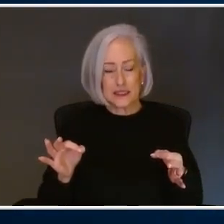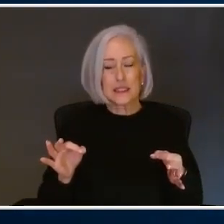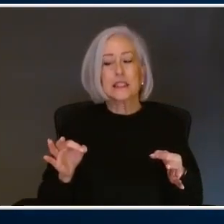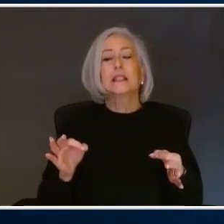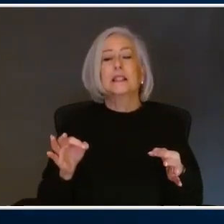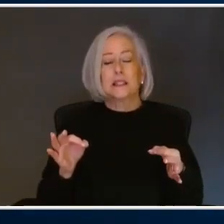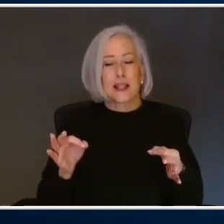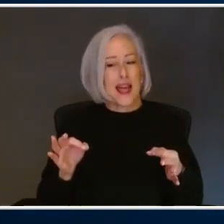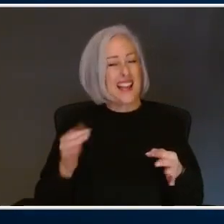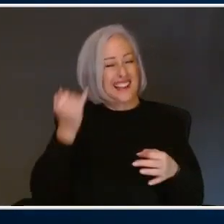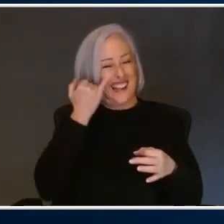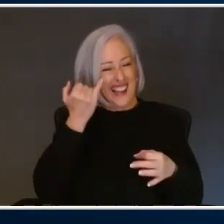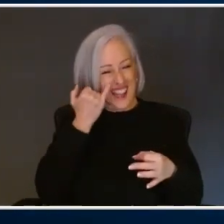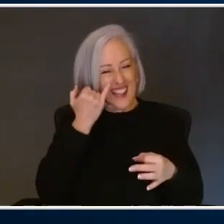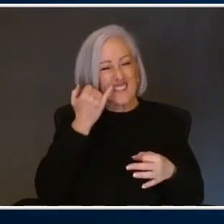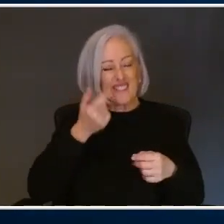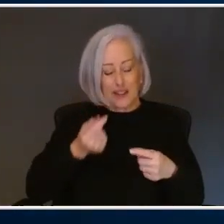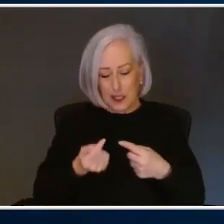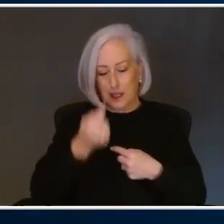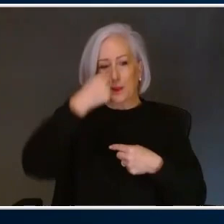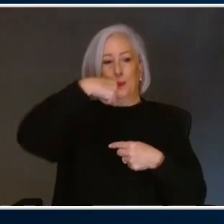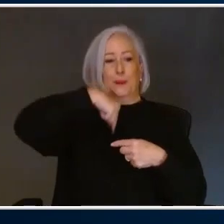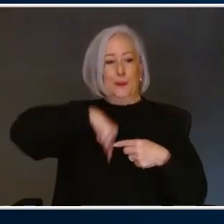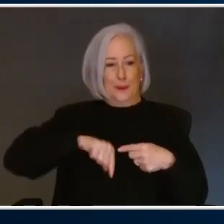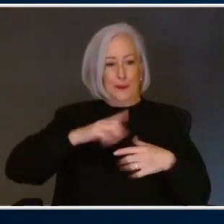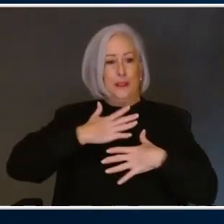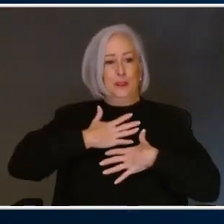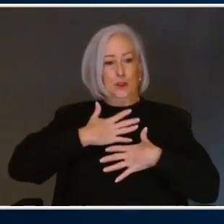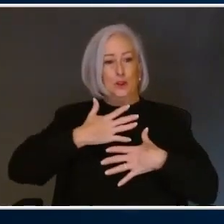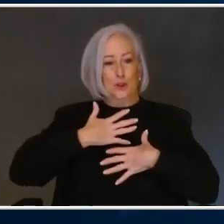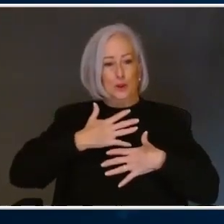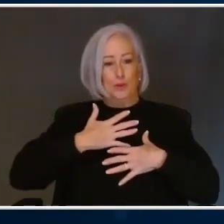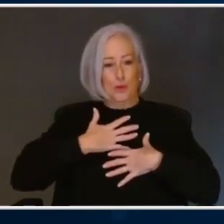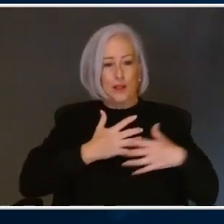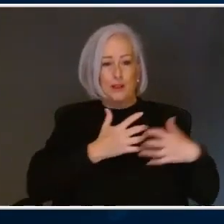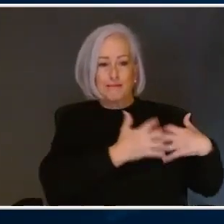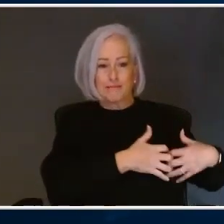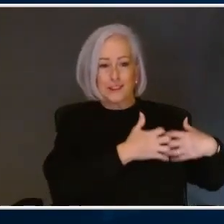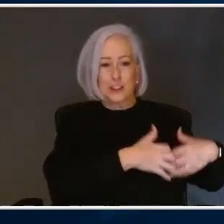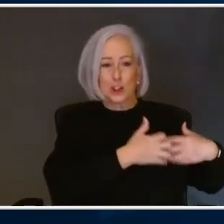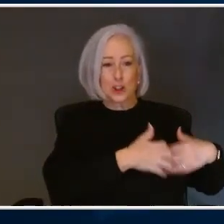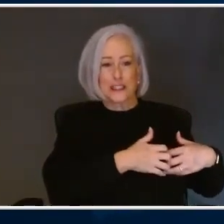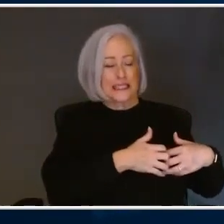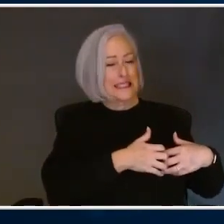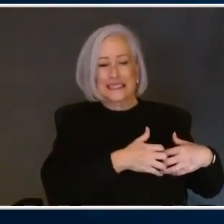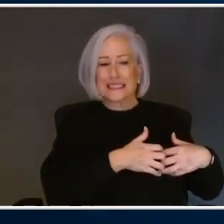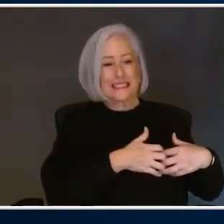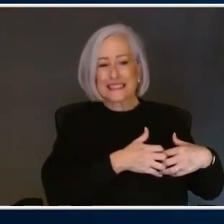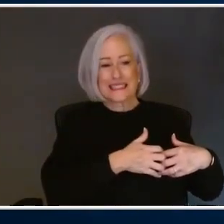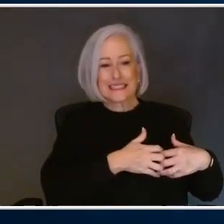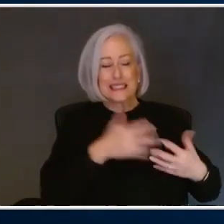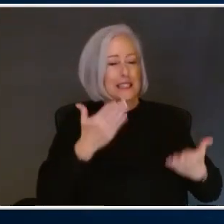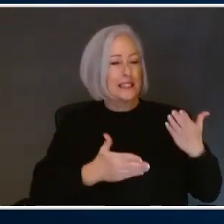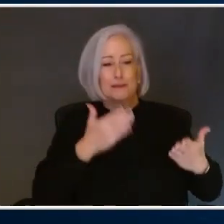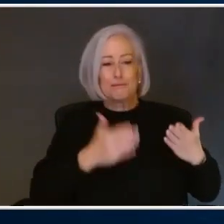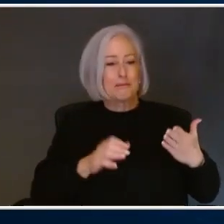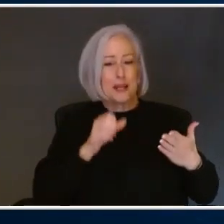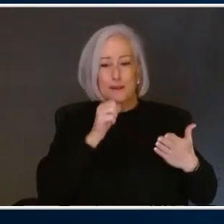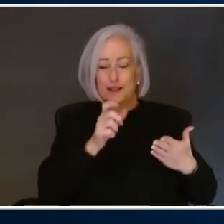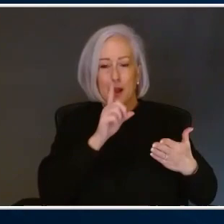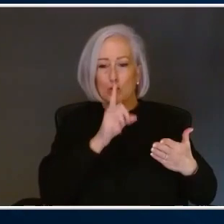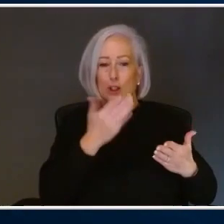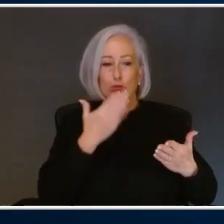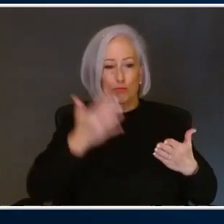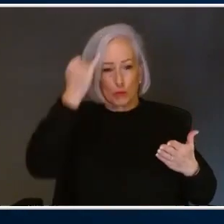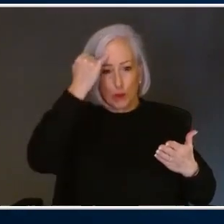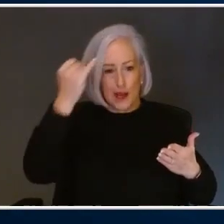degree of manipulation would potentially change our outlook and force our hand there. So we were stuck in